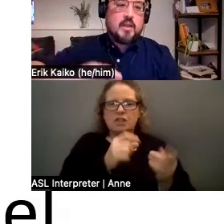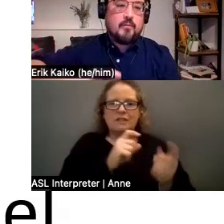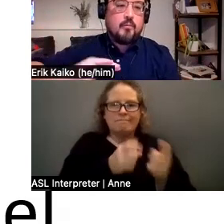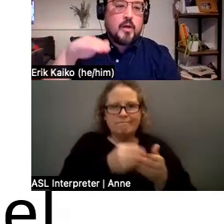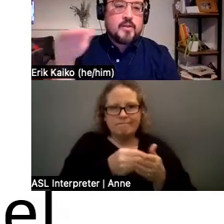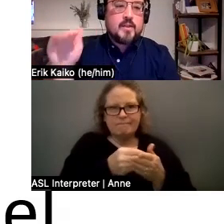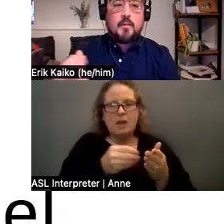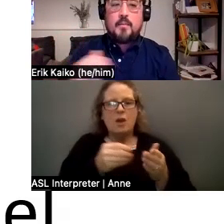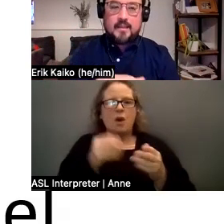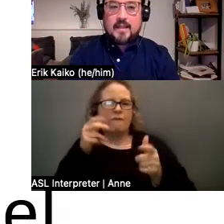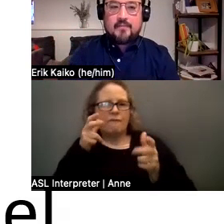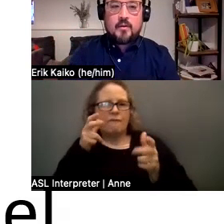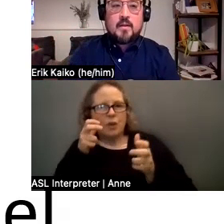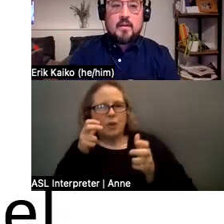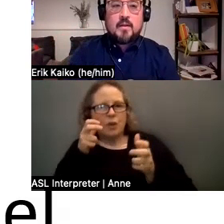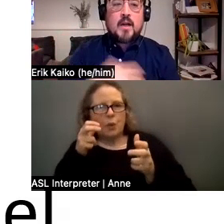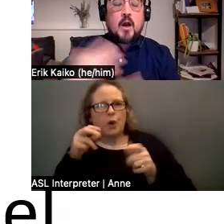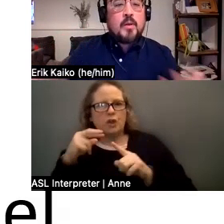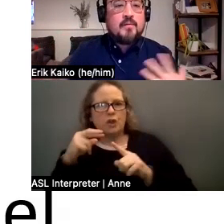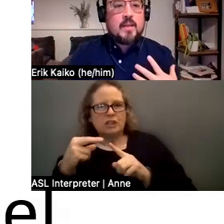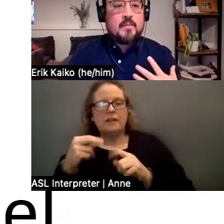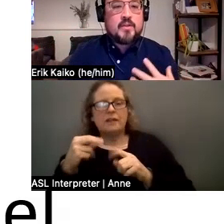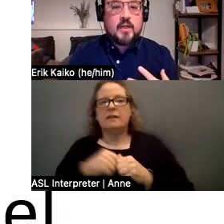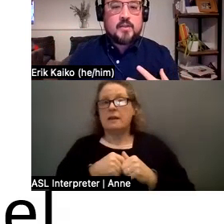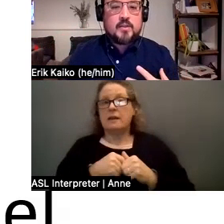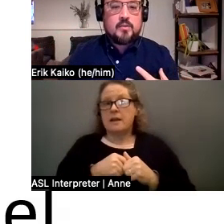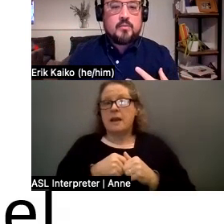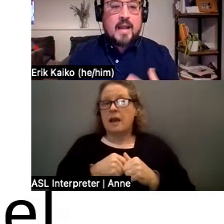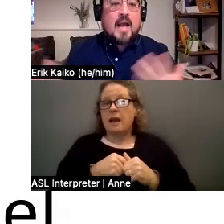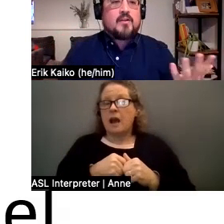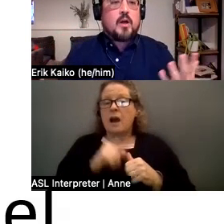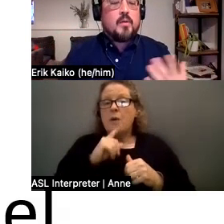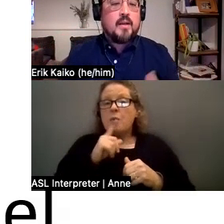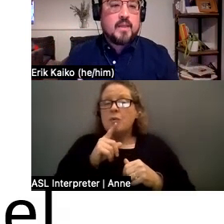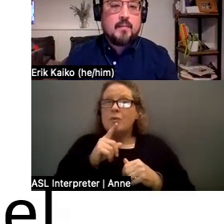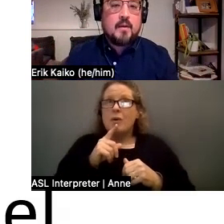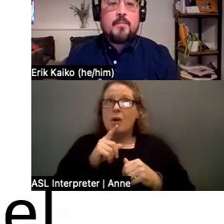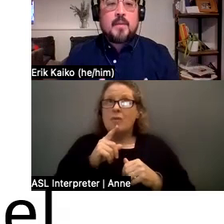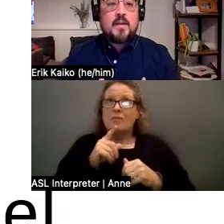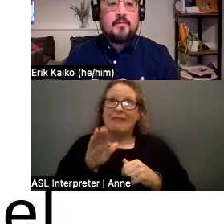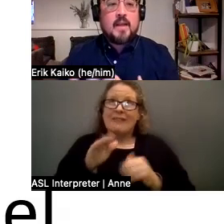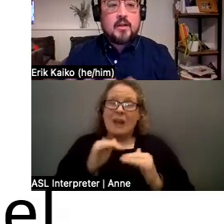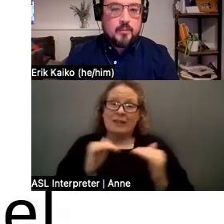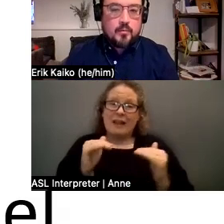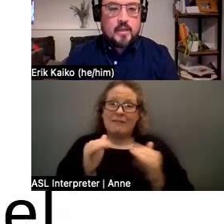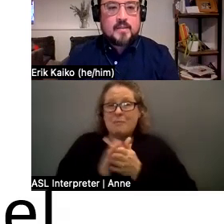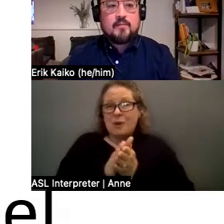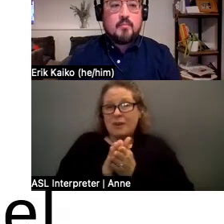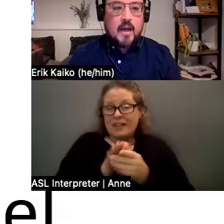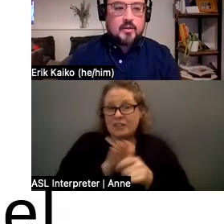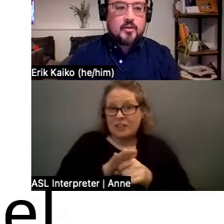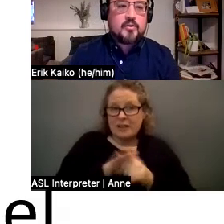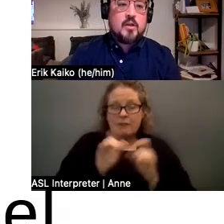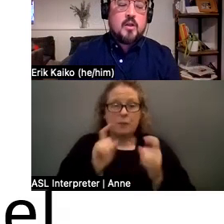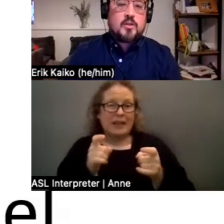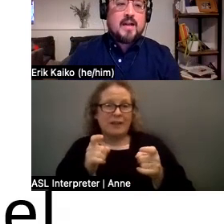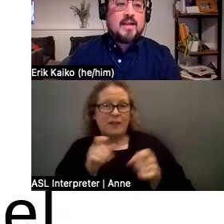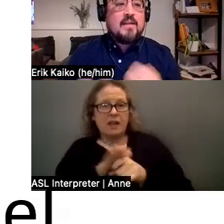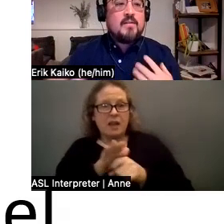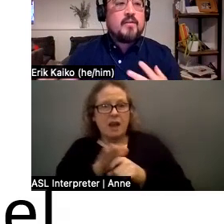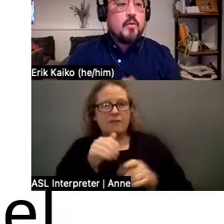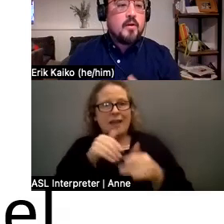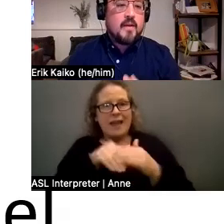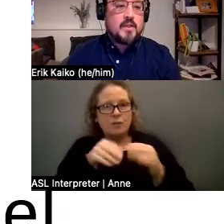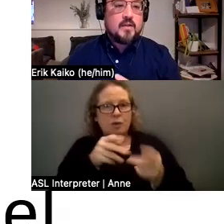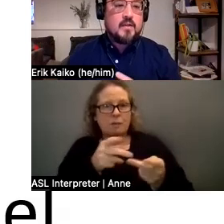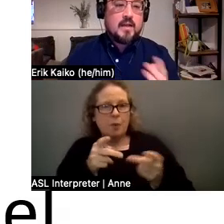motivation level, where is their ability level. Are we giving them enough chances to act? Are we giving them enough entry points, enough reminders, so that